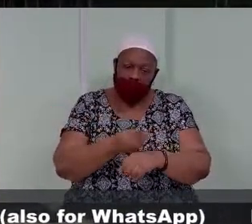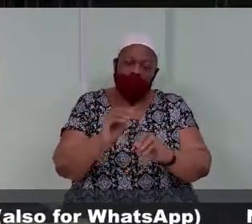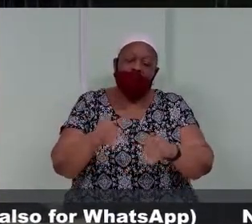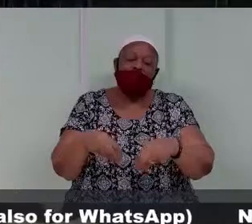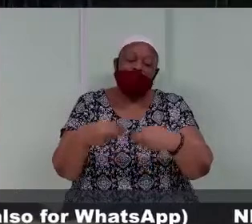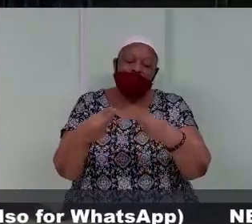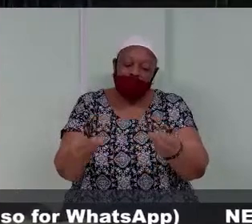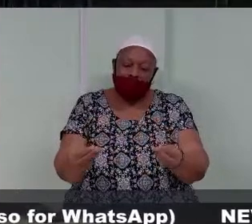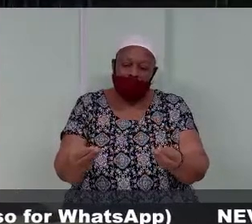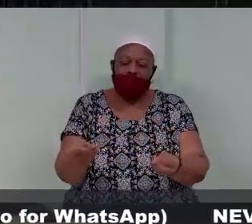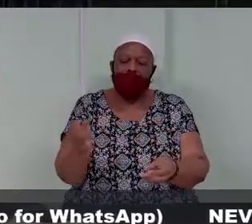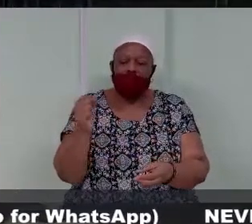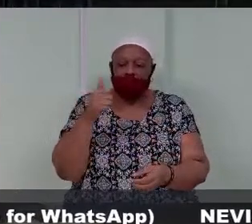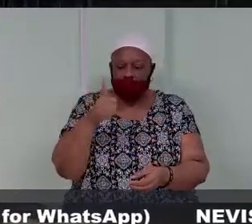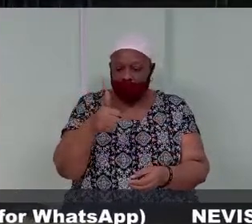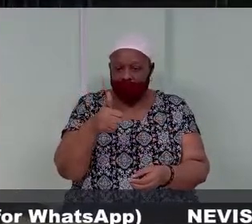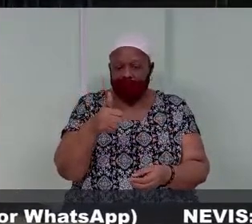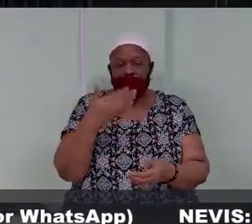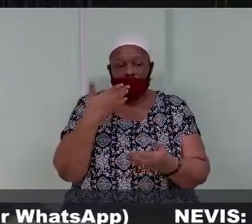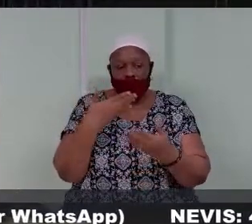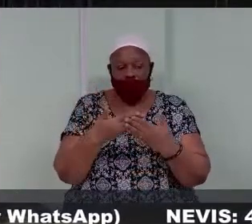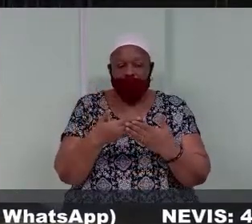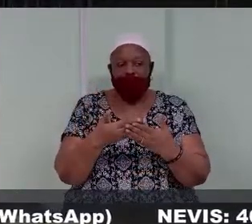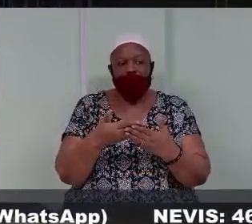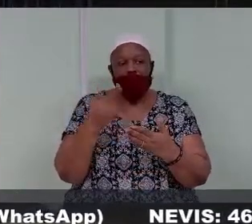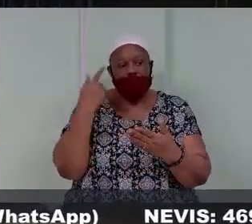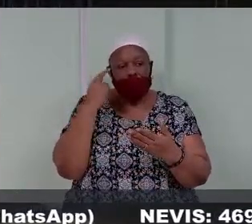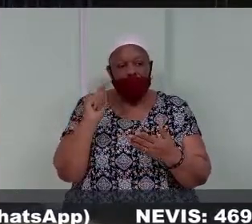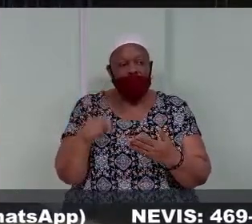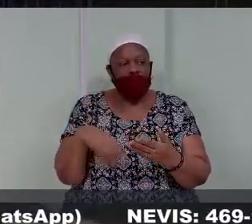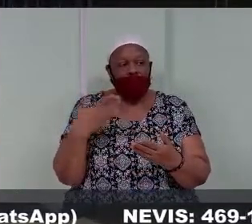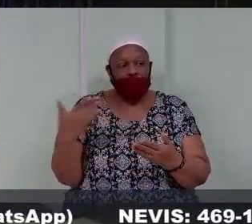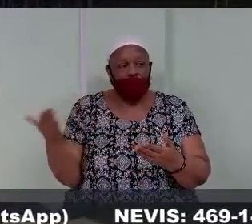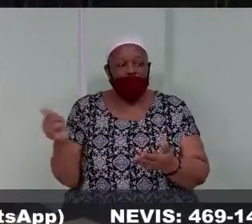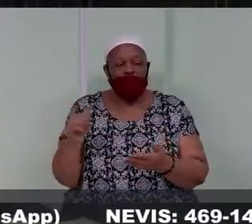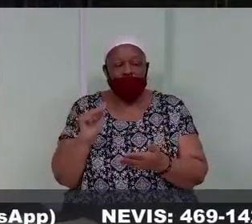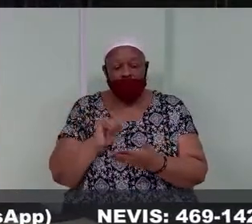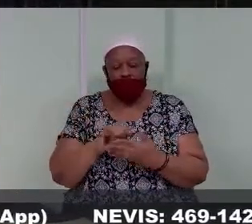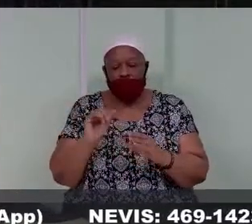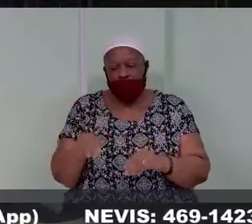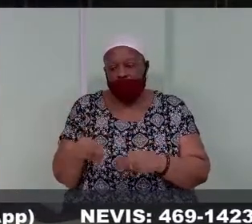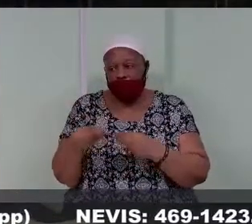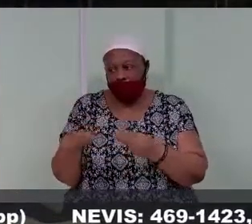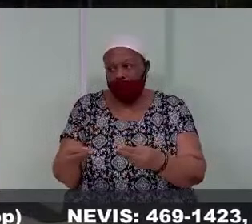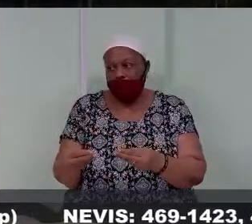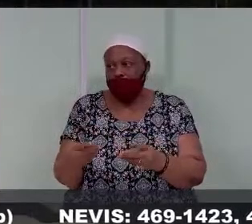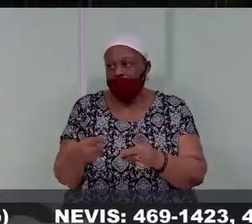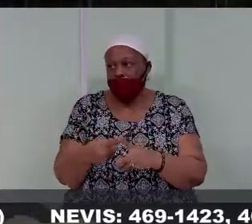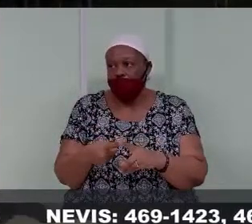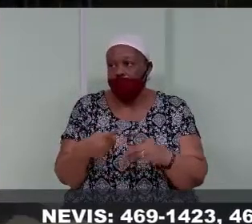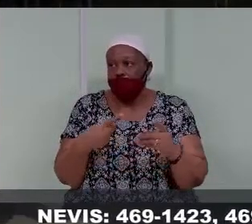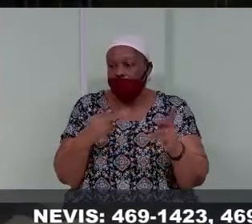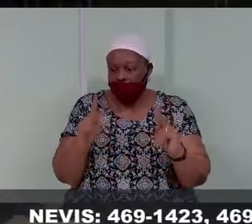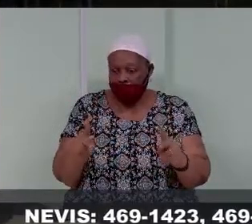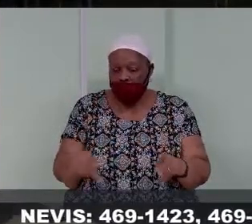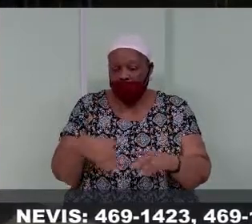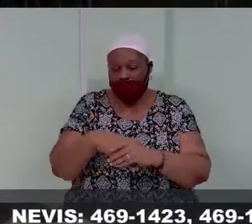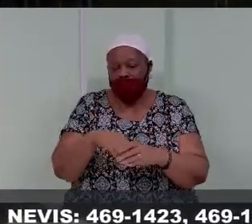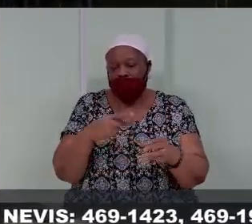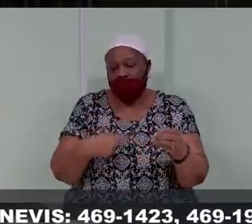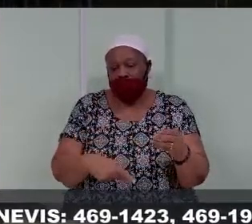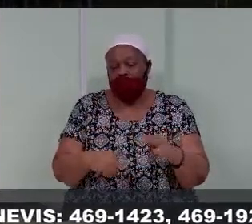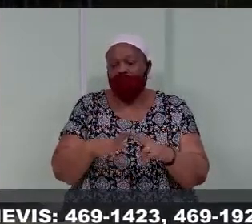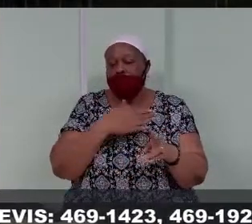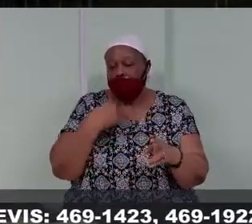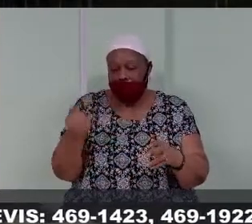to ensuring that we get some relief supplies to support our response, well, our preparedness and